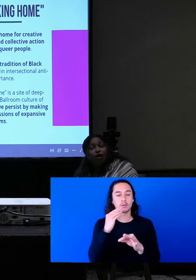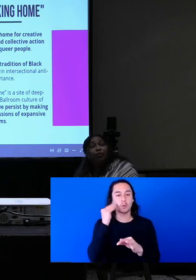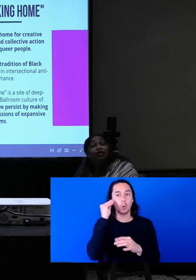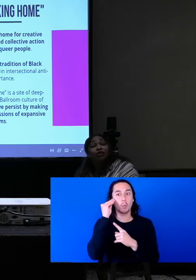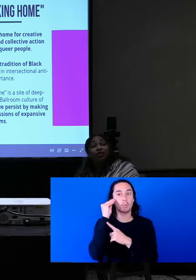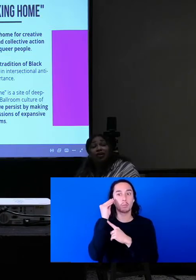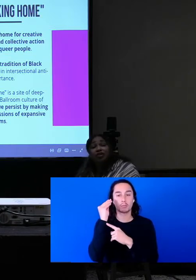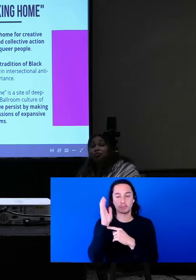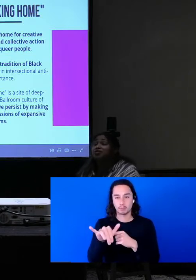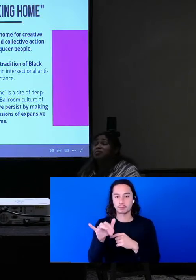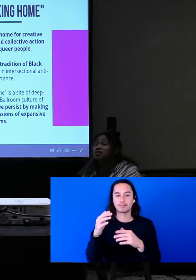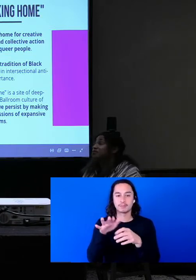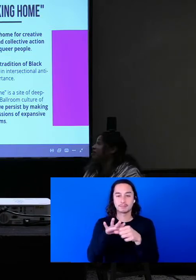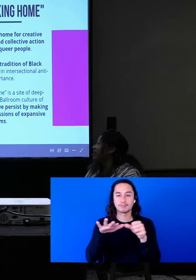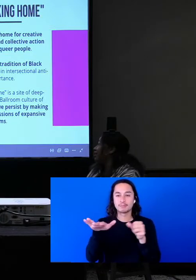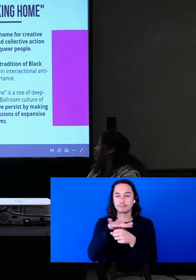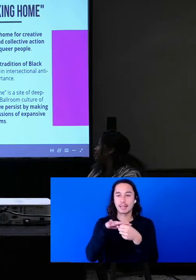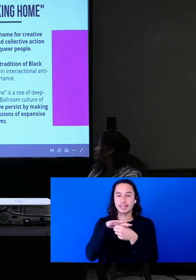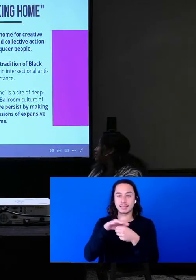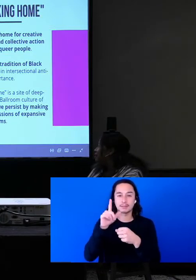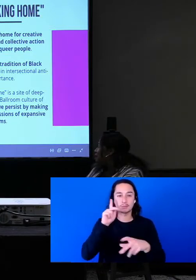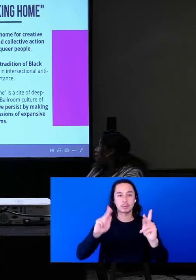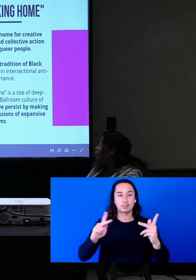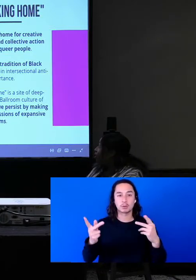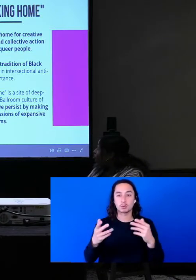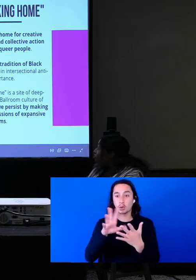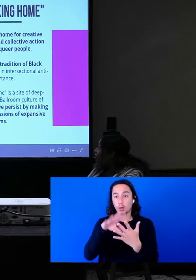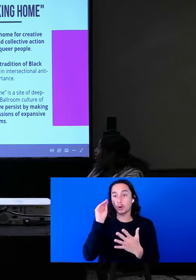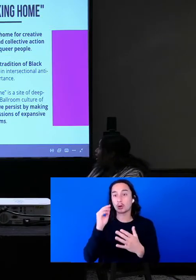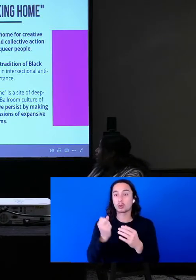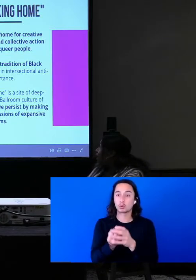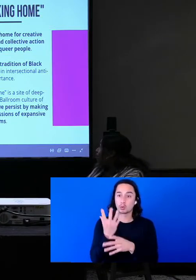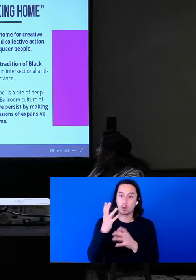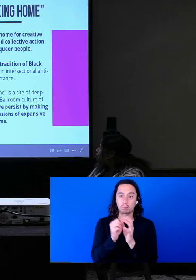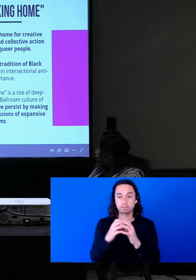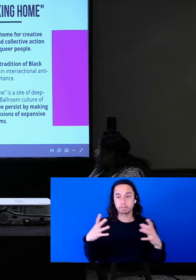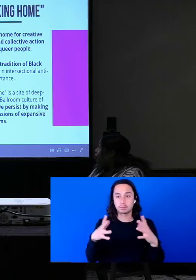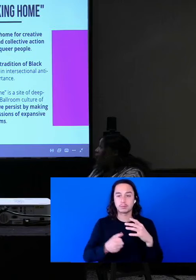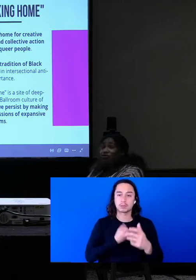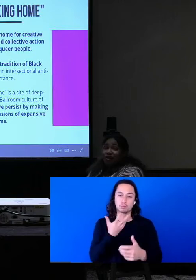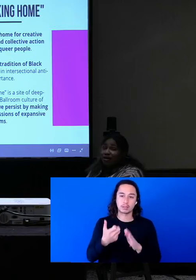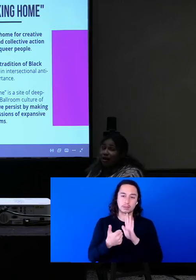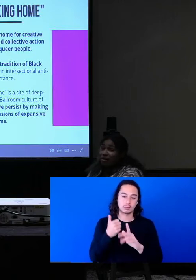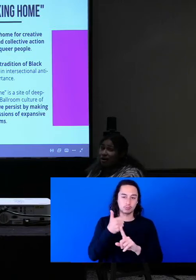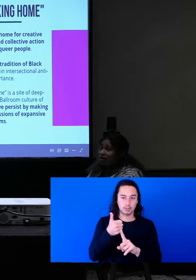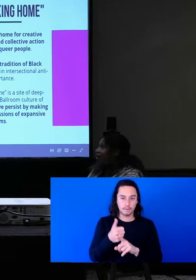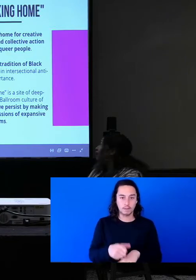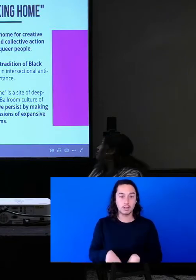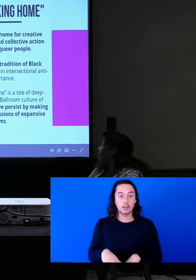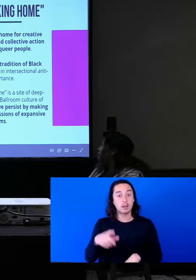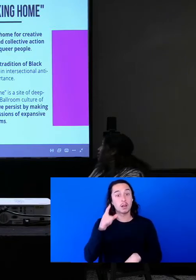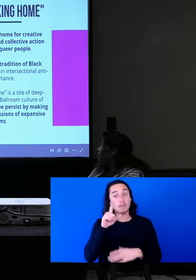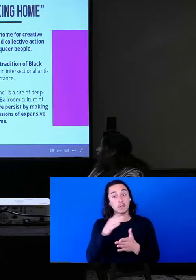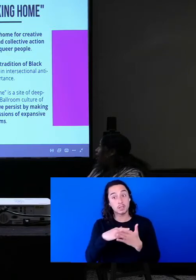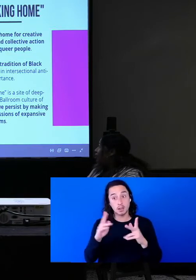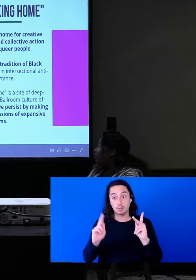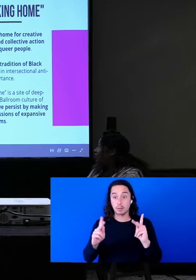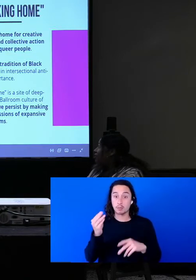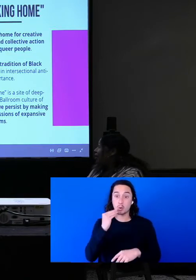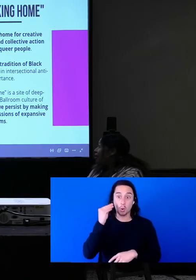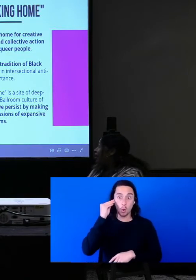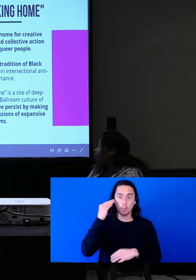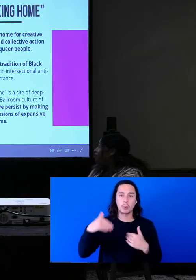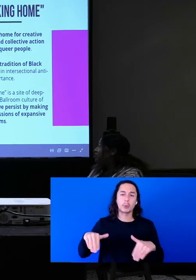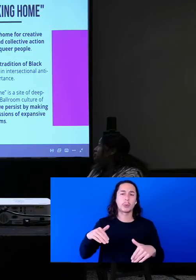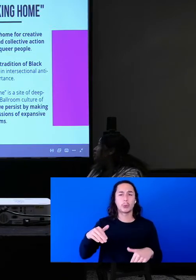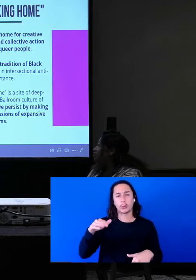for people to grow and learn and express themselves and their identities. But I also want to name that for some, home is a really complicated concept. It